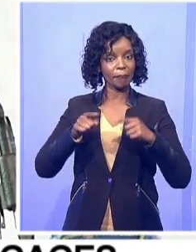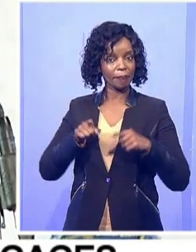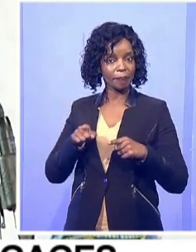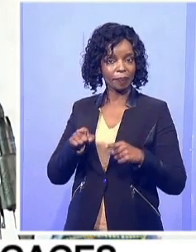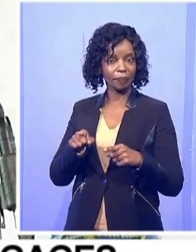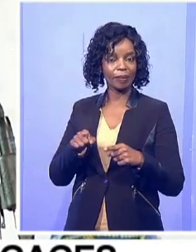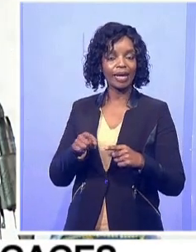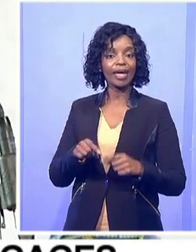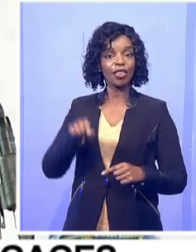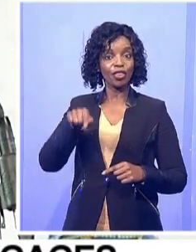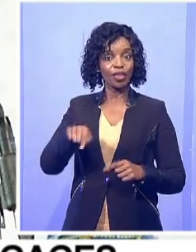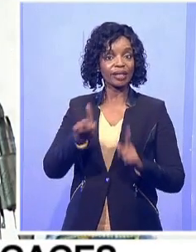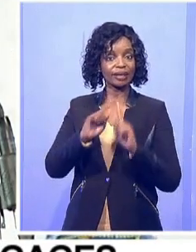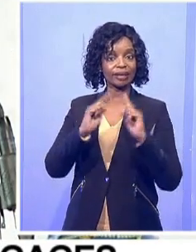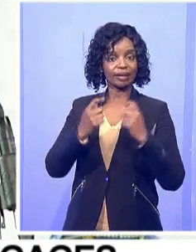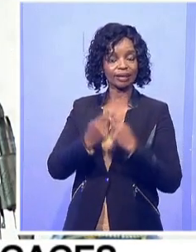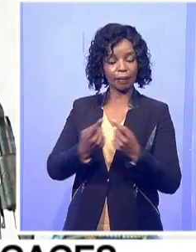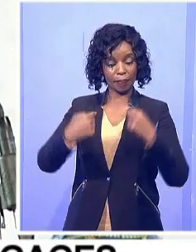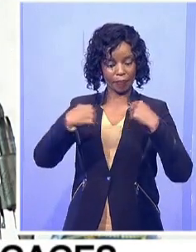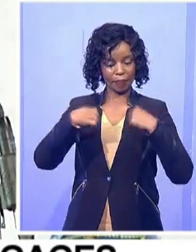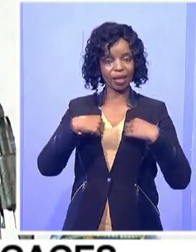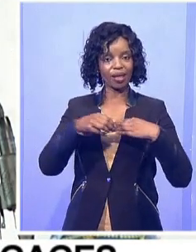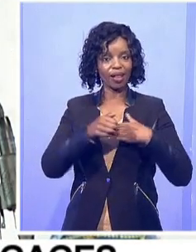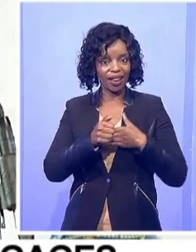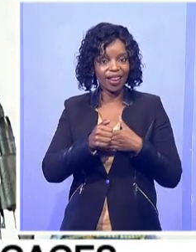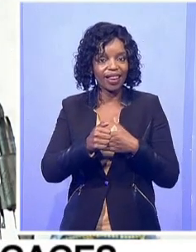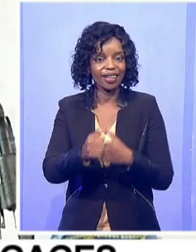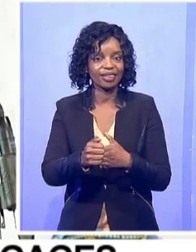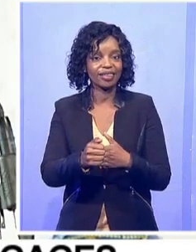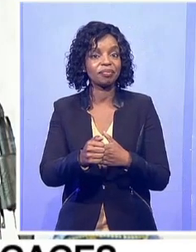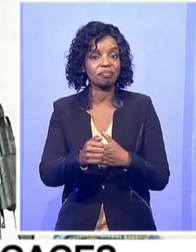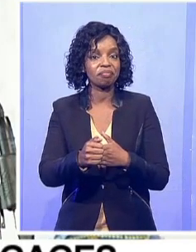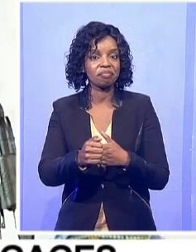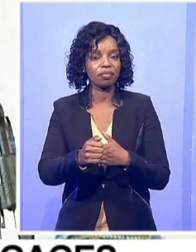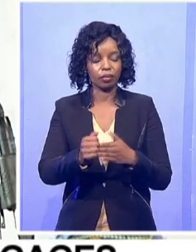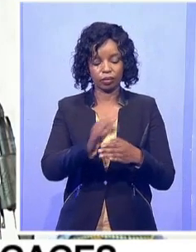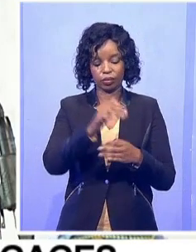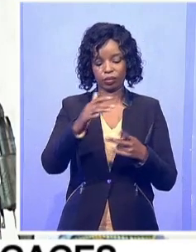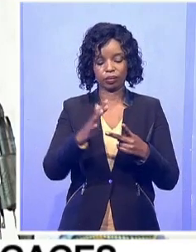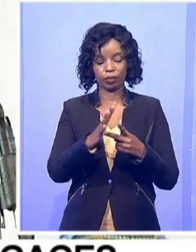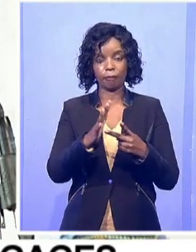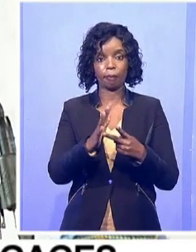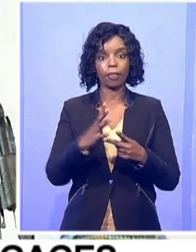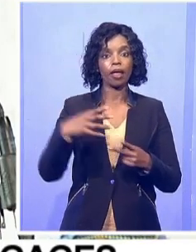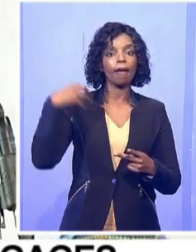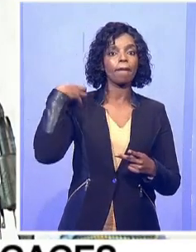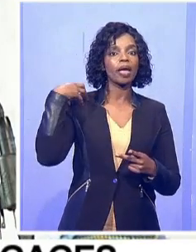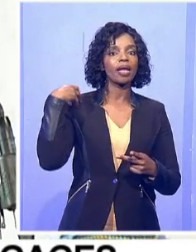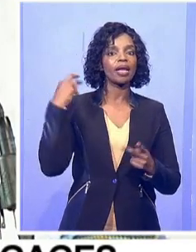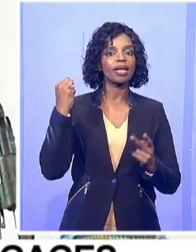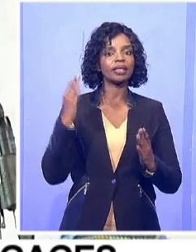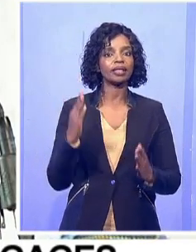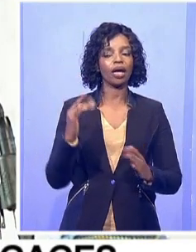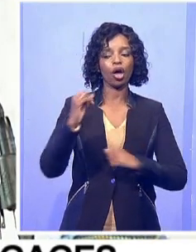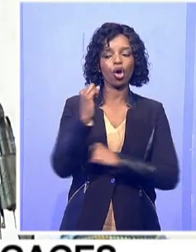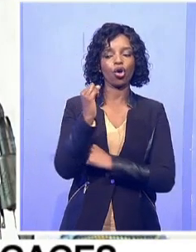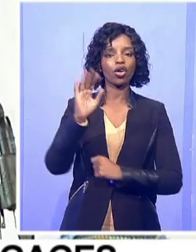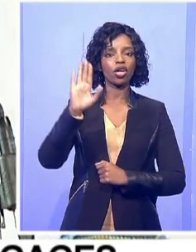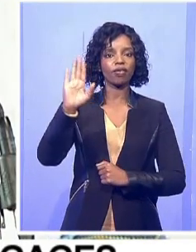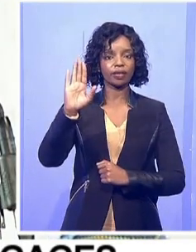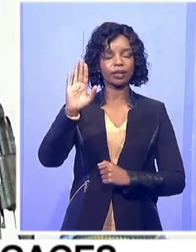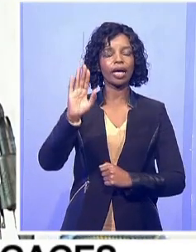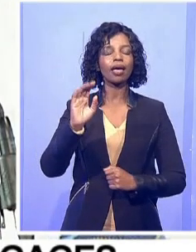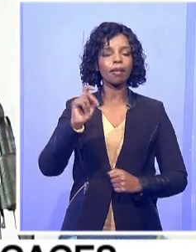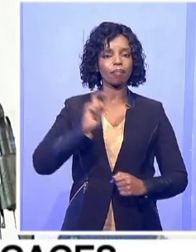team. I'm with the minister in the presidency, Minister Kungubele.